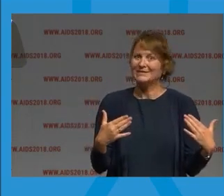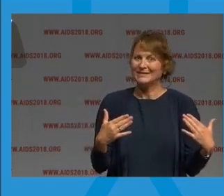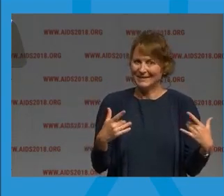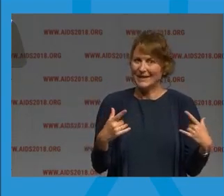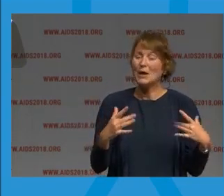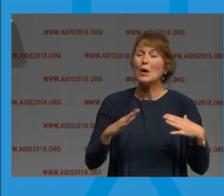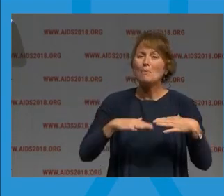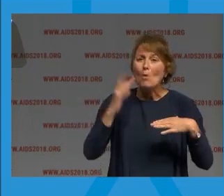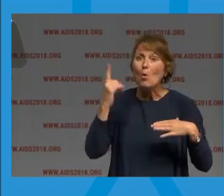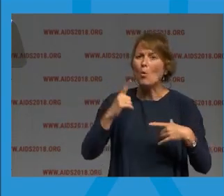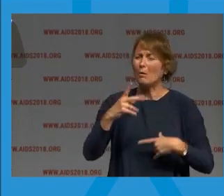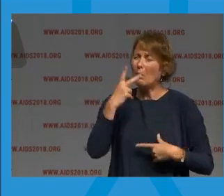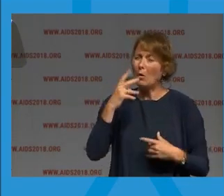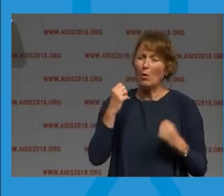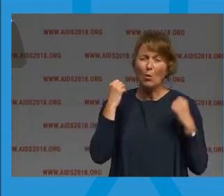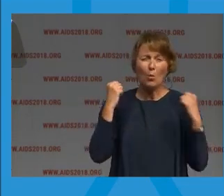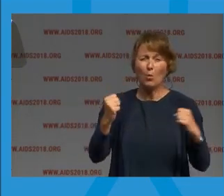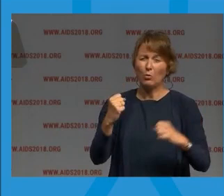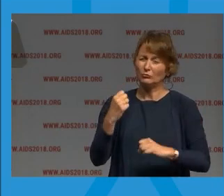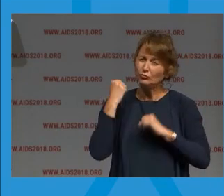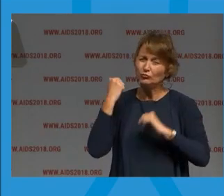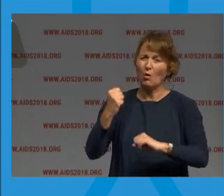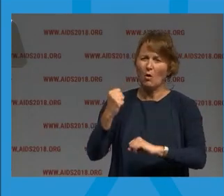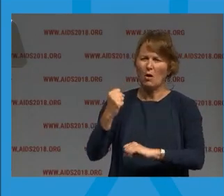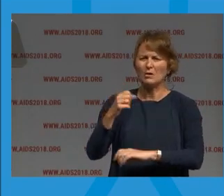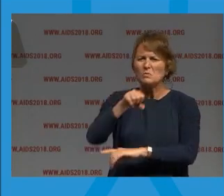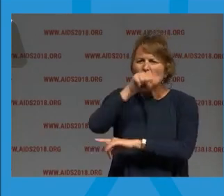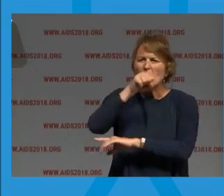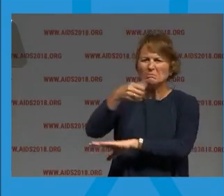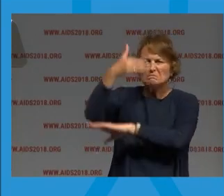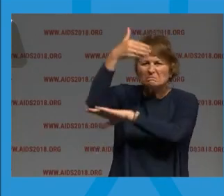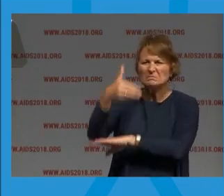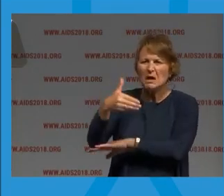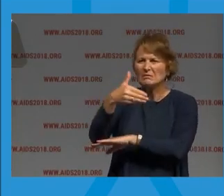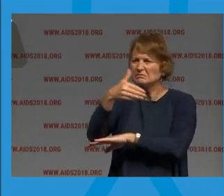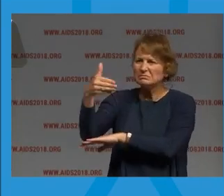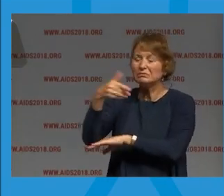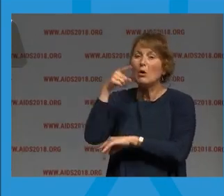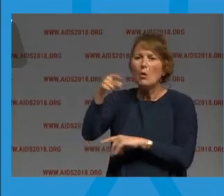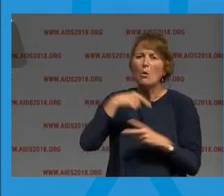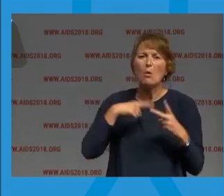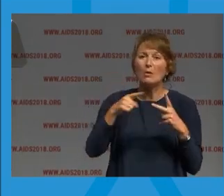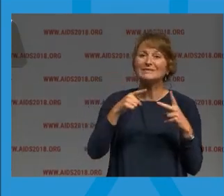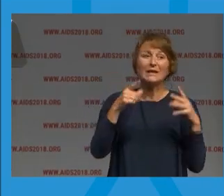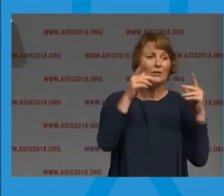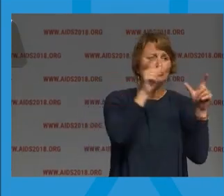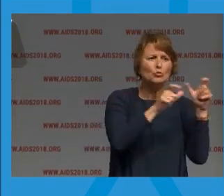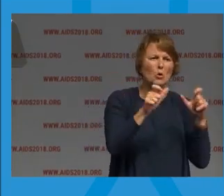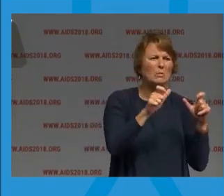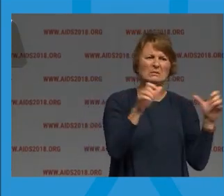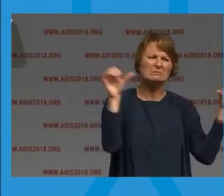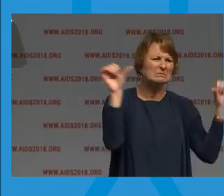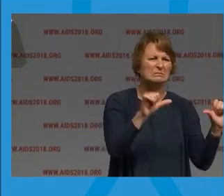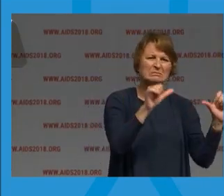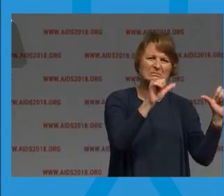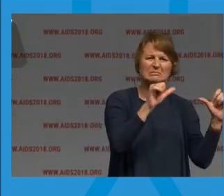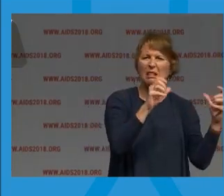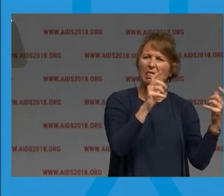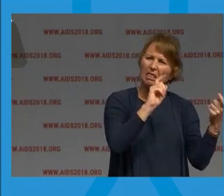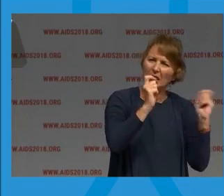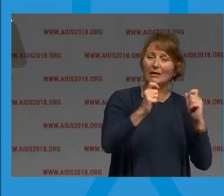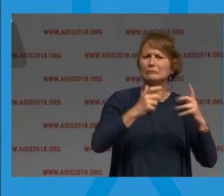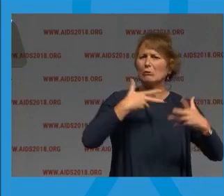of nationalism, nativism, and dehumanizing rhetoric all around the world,